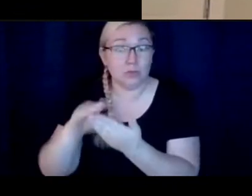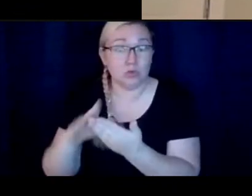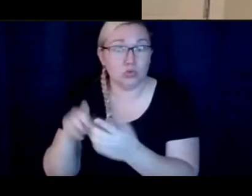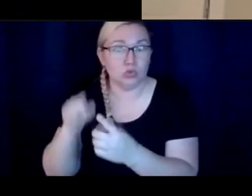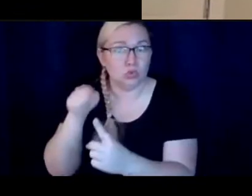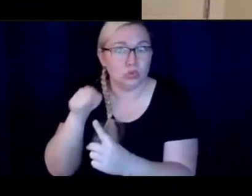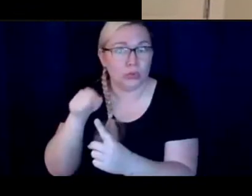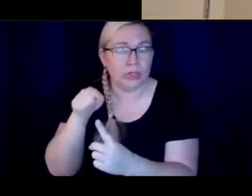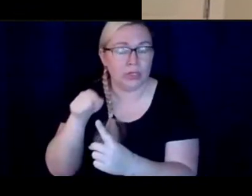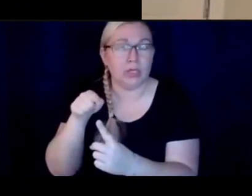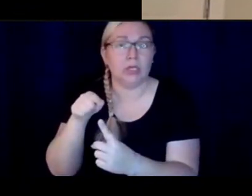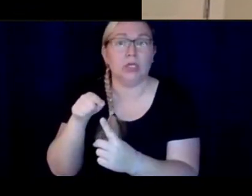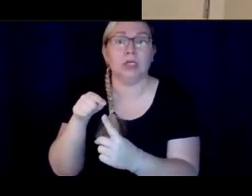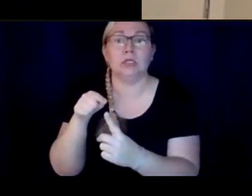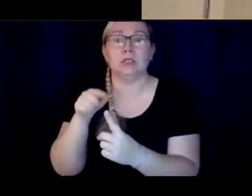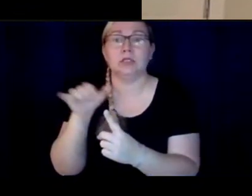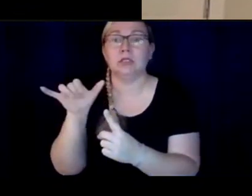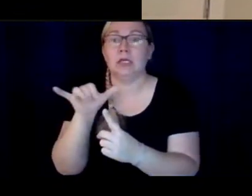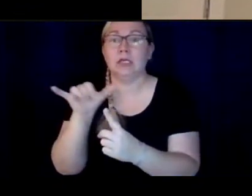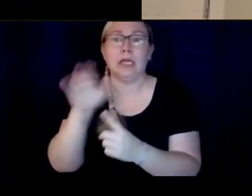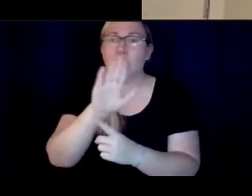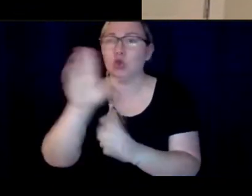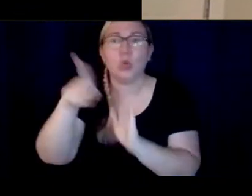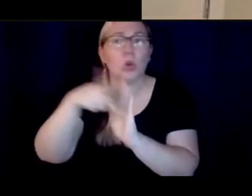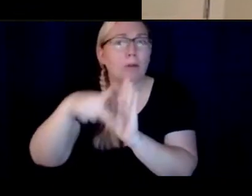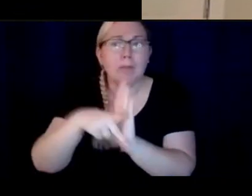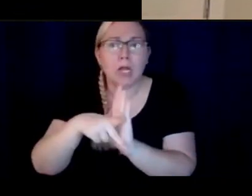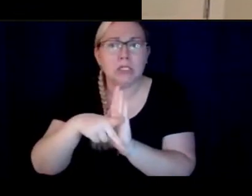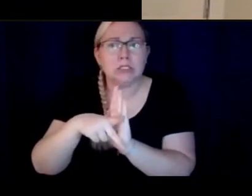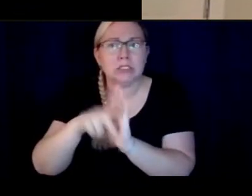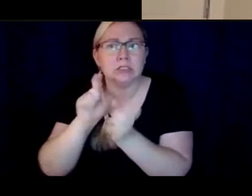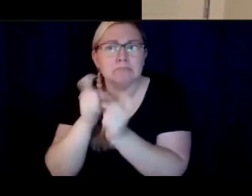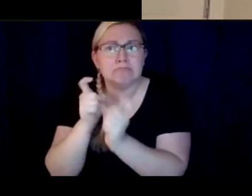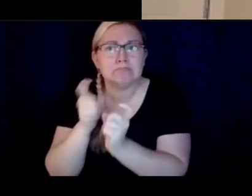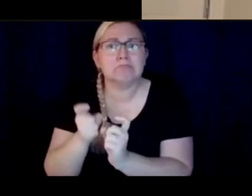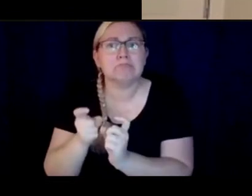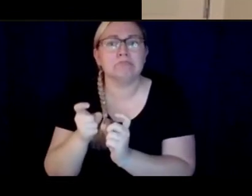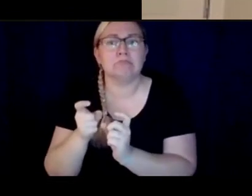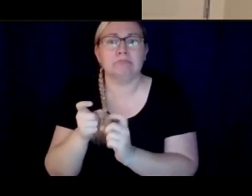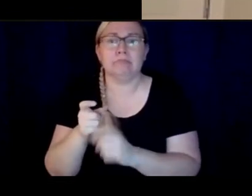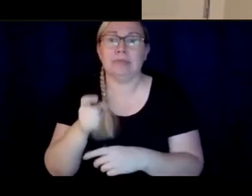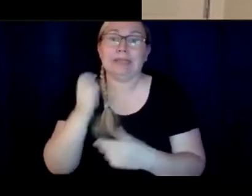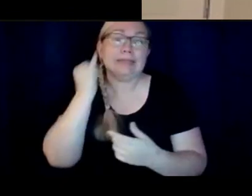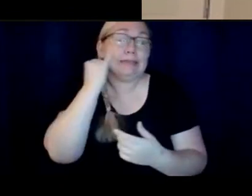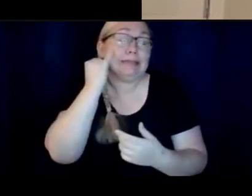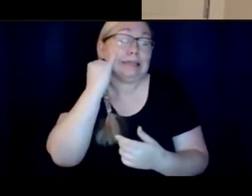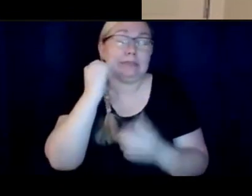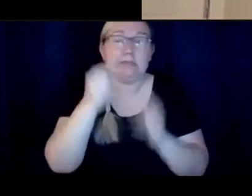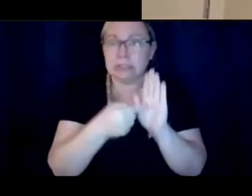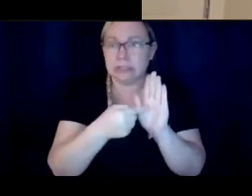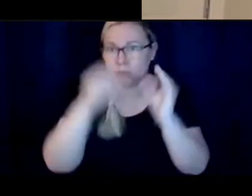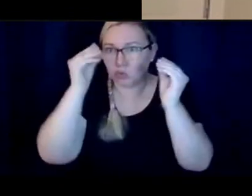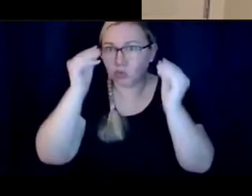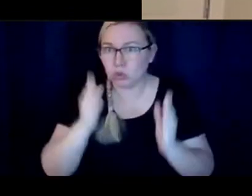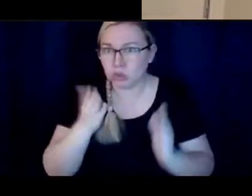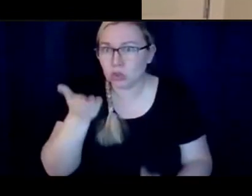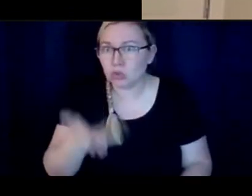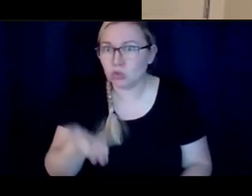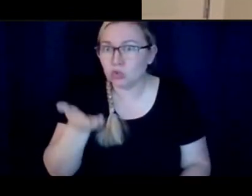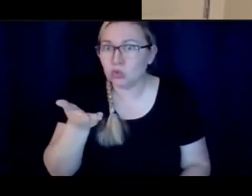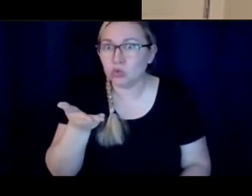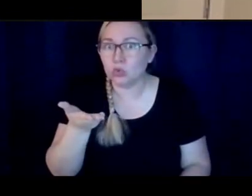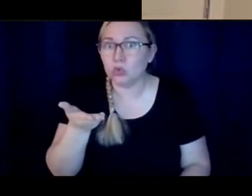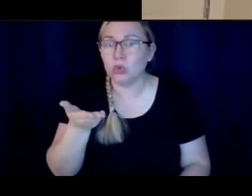Just like your policies up front, let's say if you're a teacher,